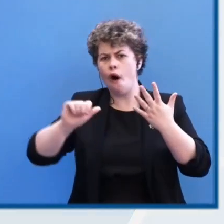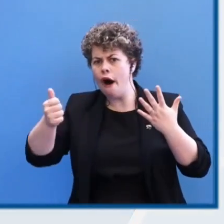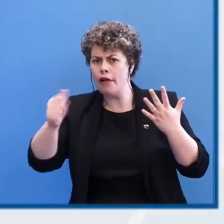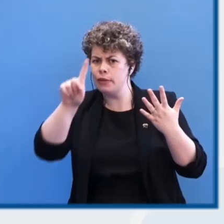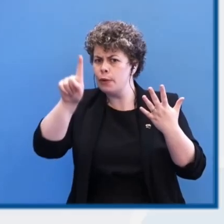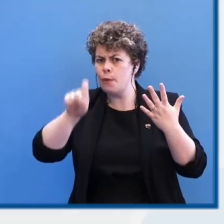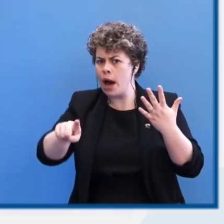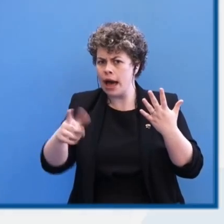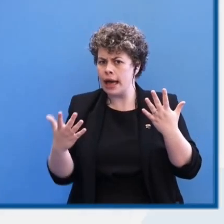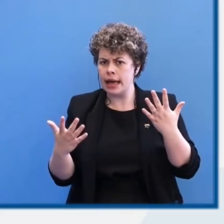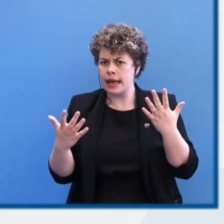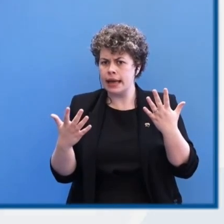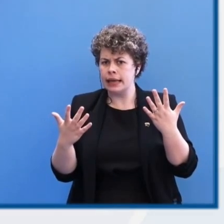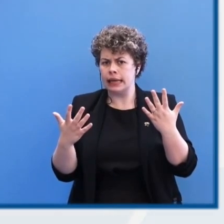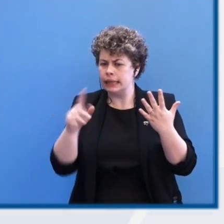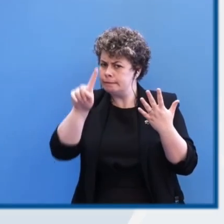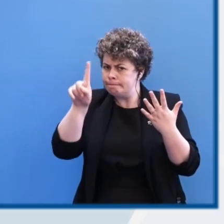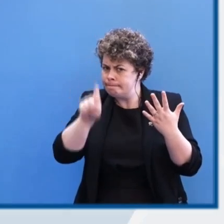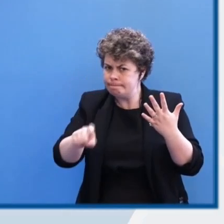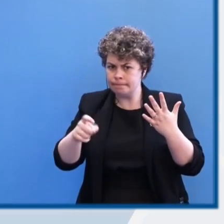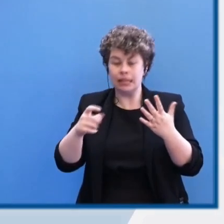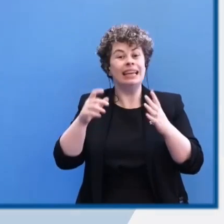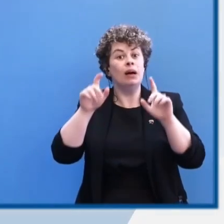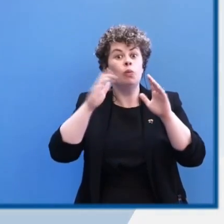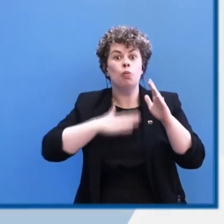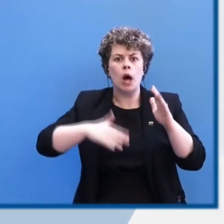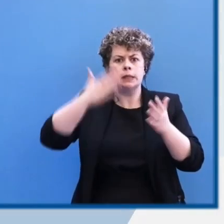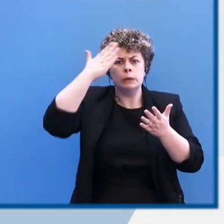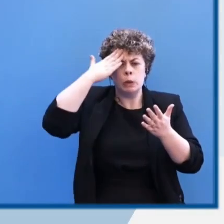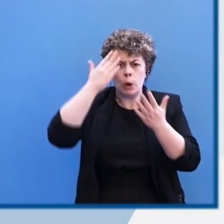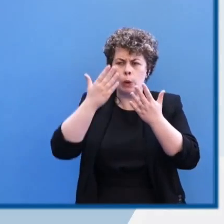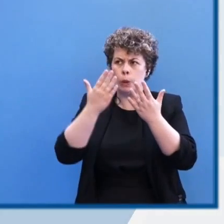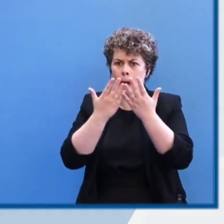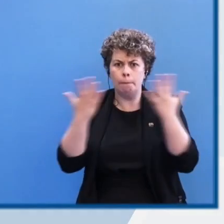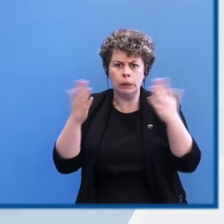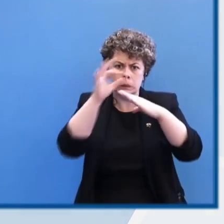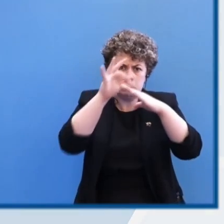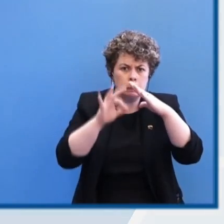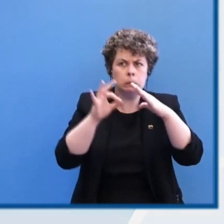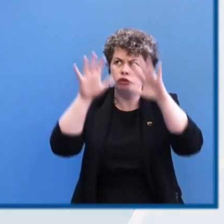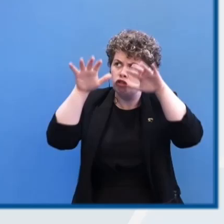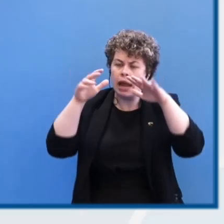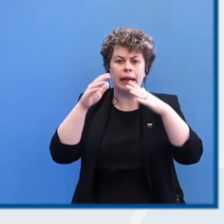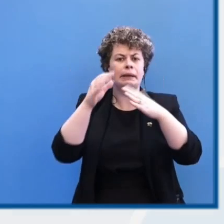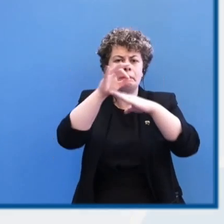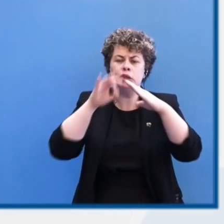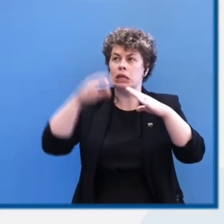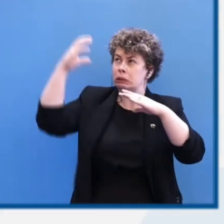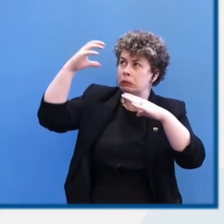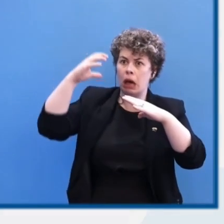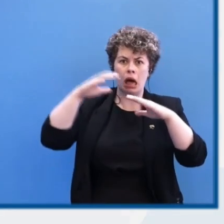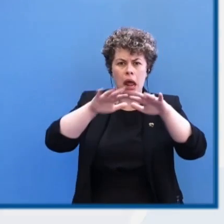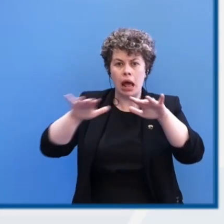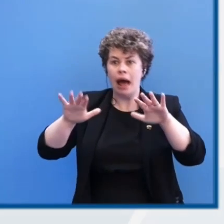If you were to be able to get the data that you need, what would you need in order to get the information you need to